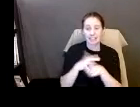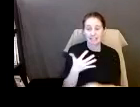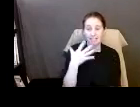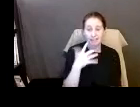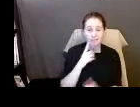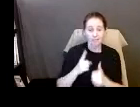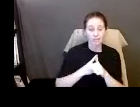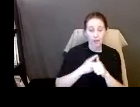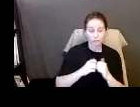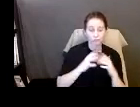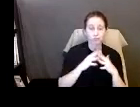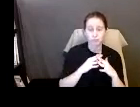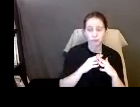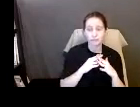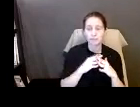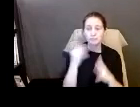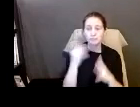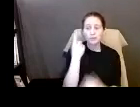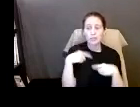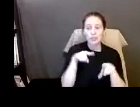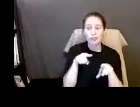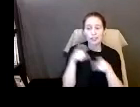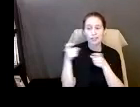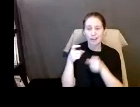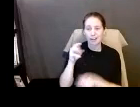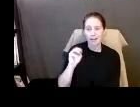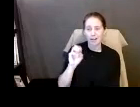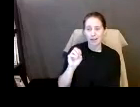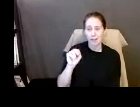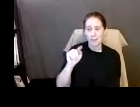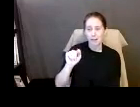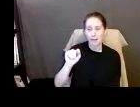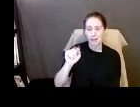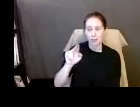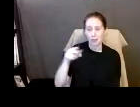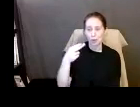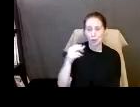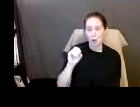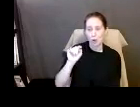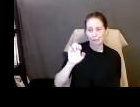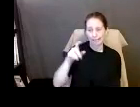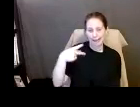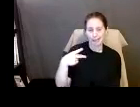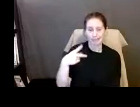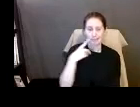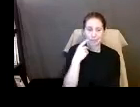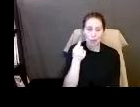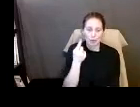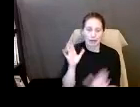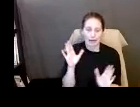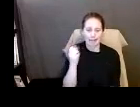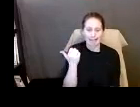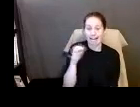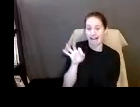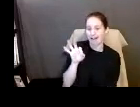built first, and it was built during the reign of Manetho IV. So that is basically like 1995 BCE, that